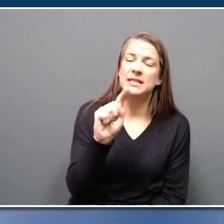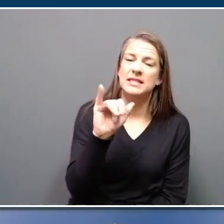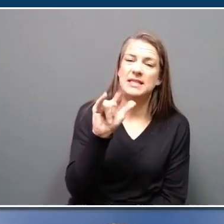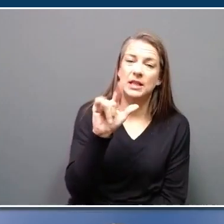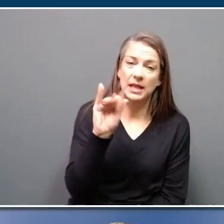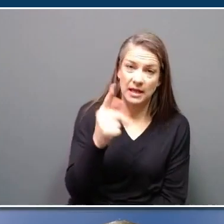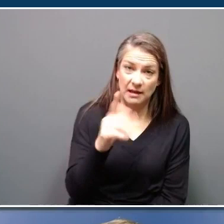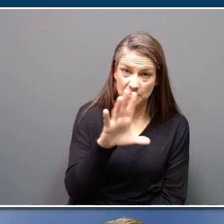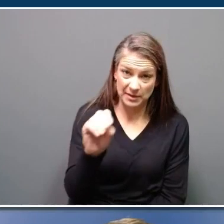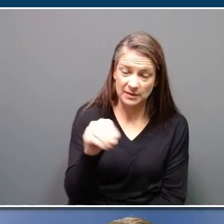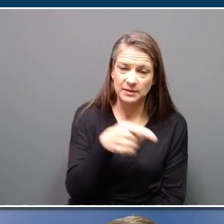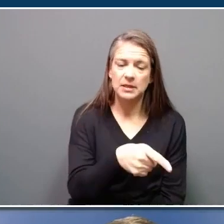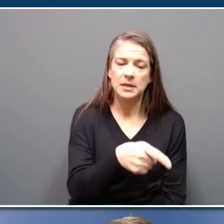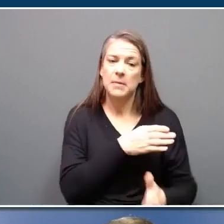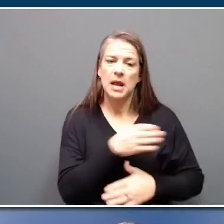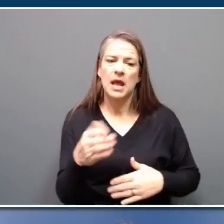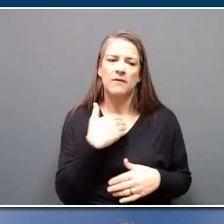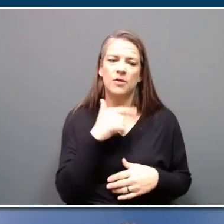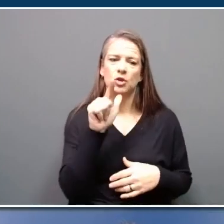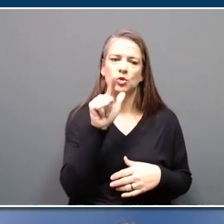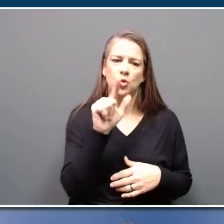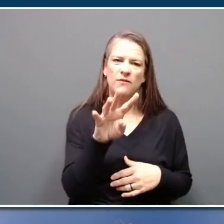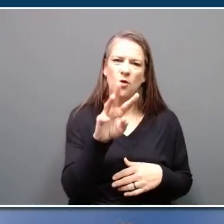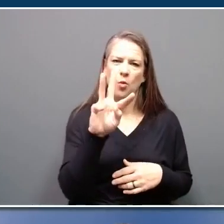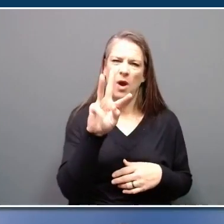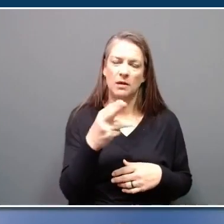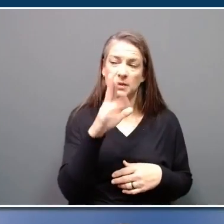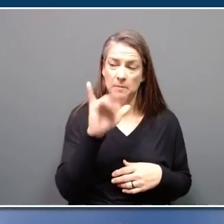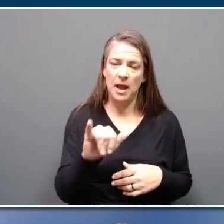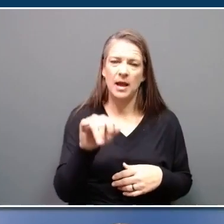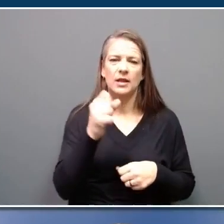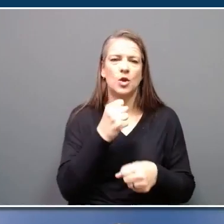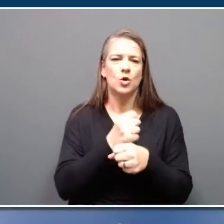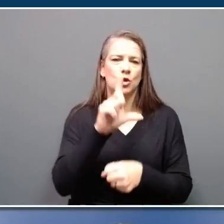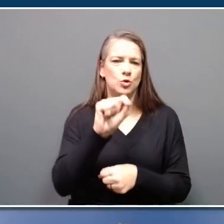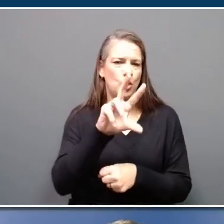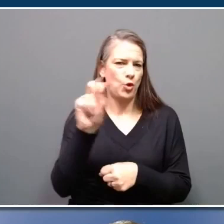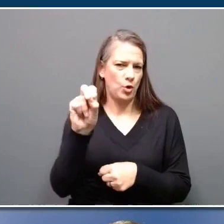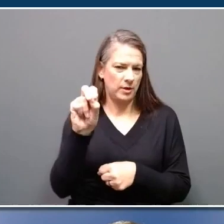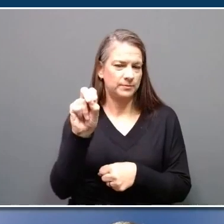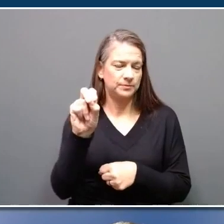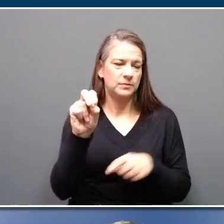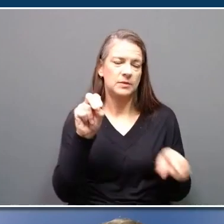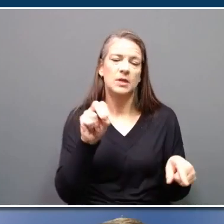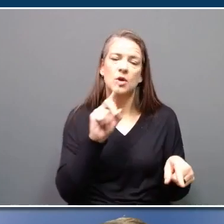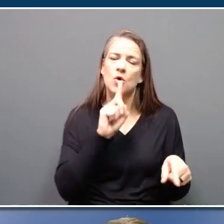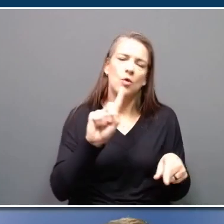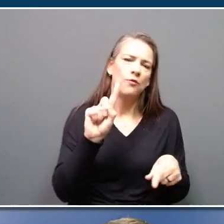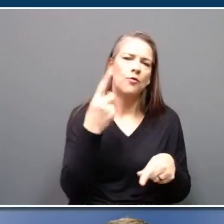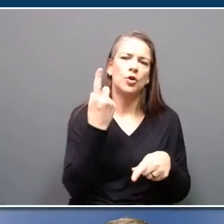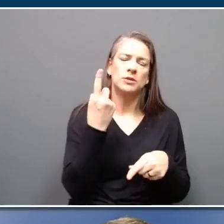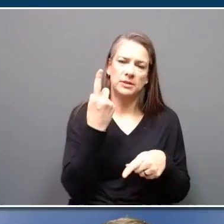with plans for up to 24 aging warehouses by 2030. Garrett County Distilling is Staghorn's first distillery, and the size